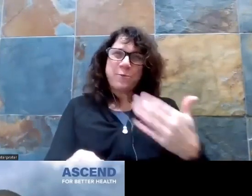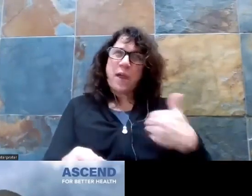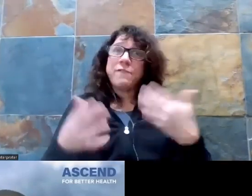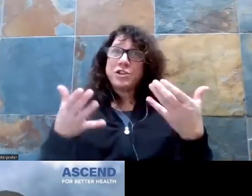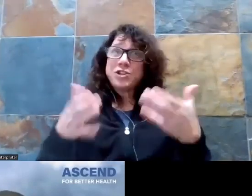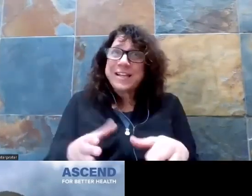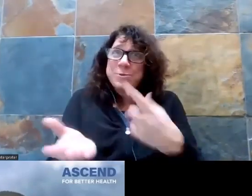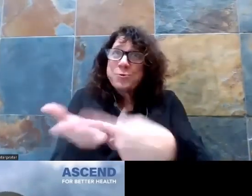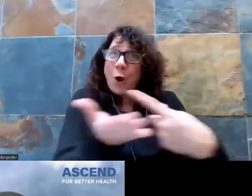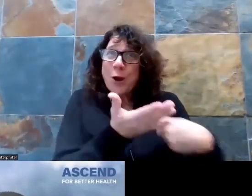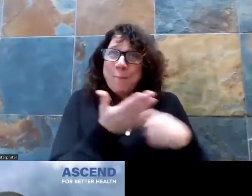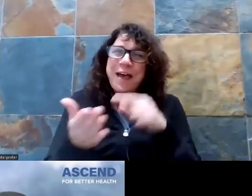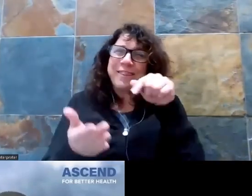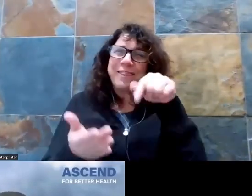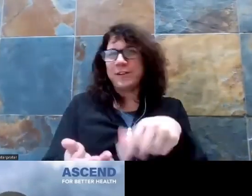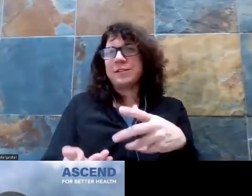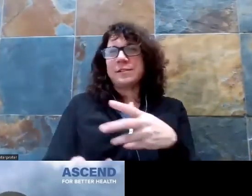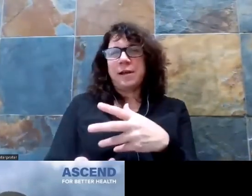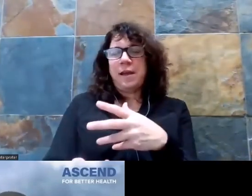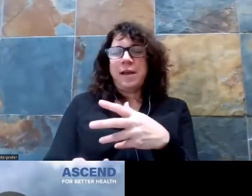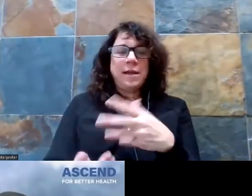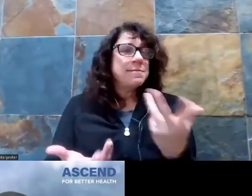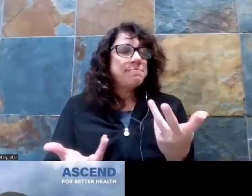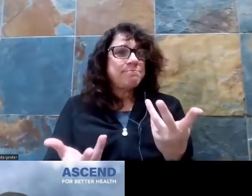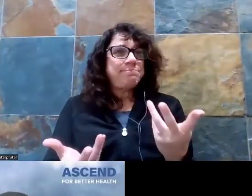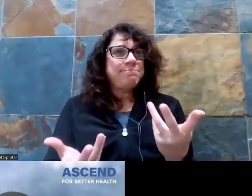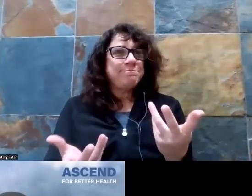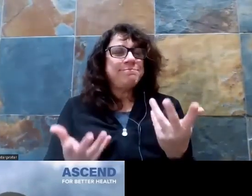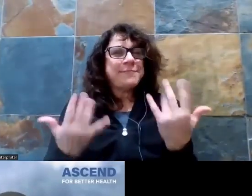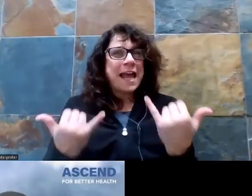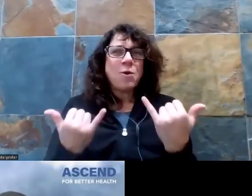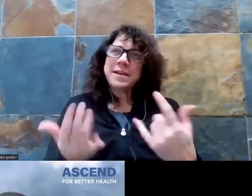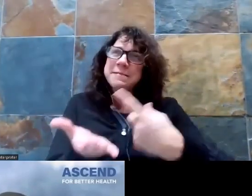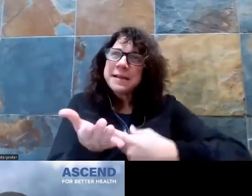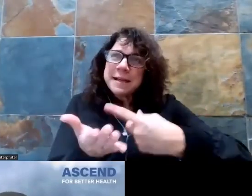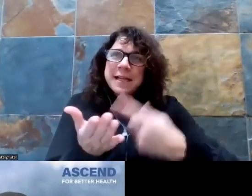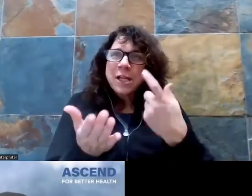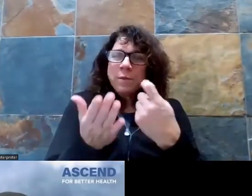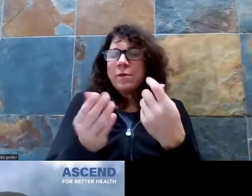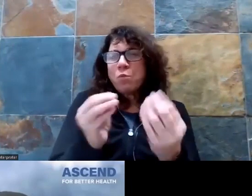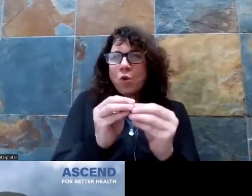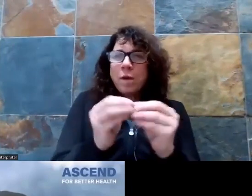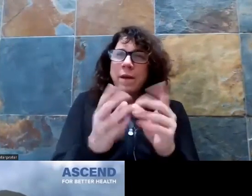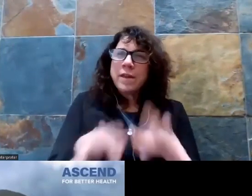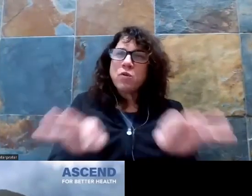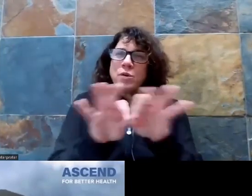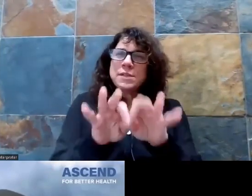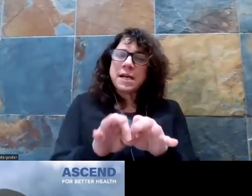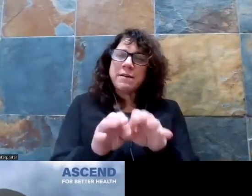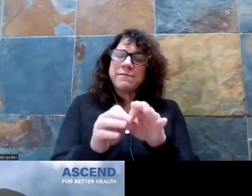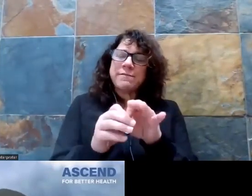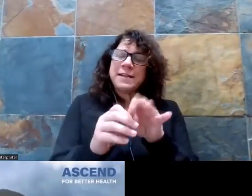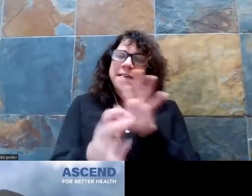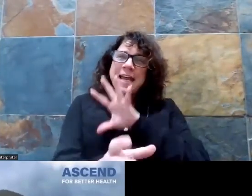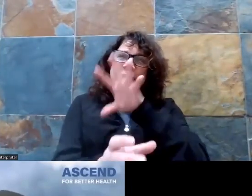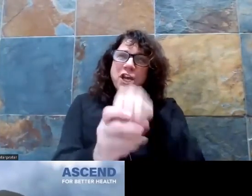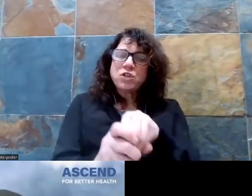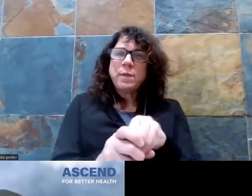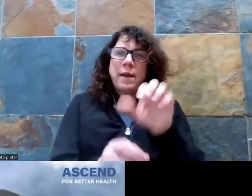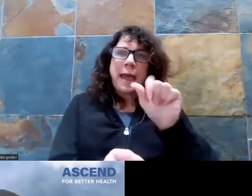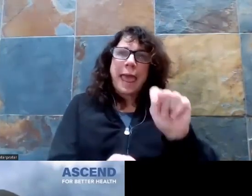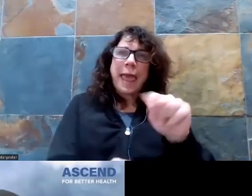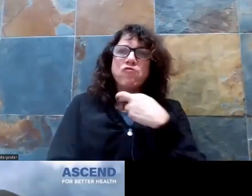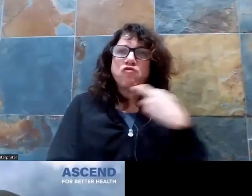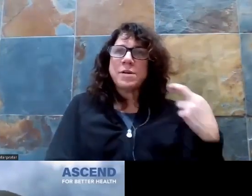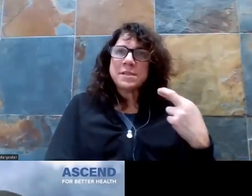chance to talk about this. Let's talk a little bit more about the importance of engaging with at-risk populations and those with